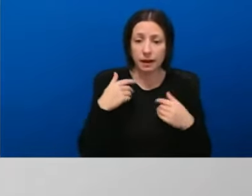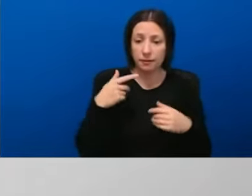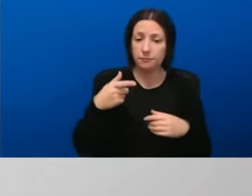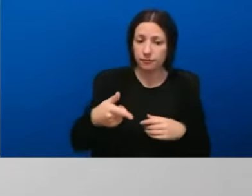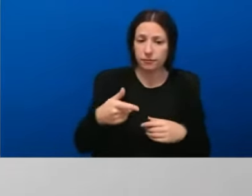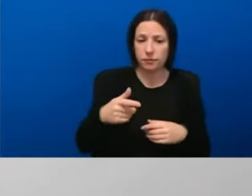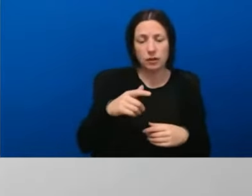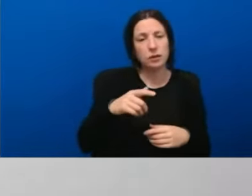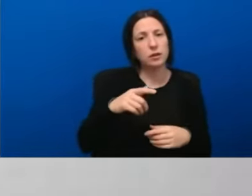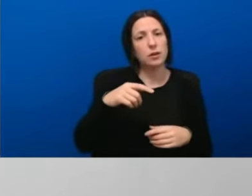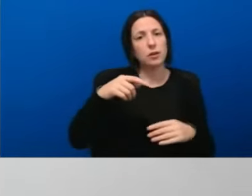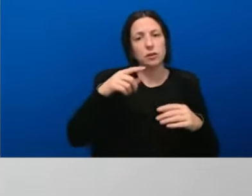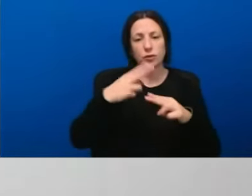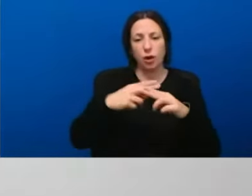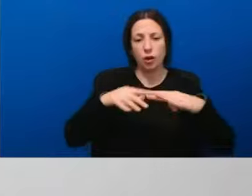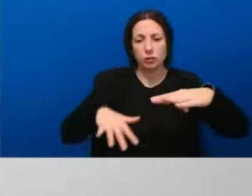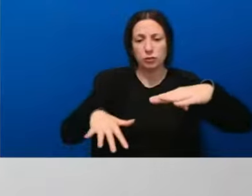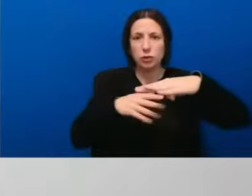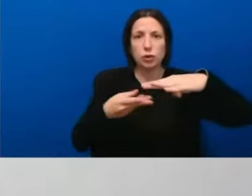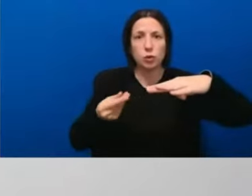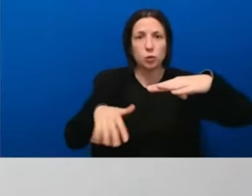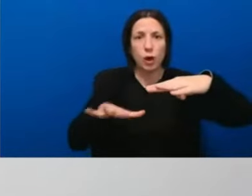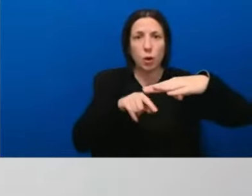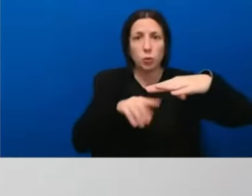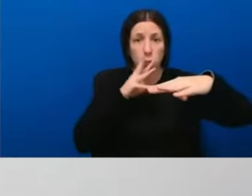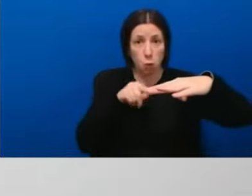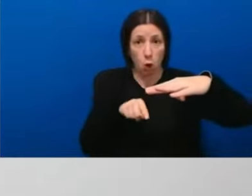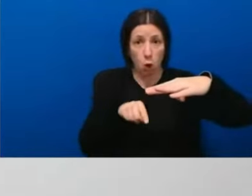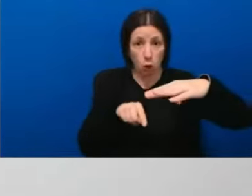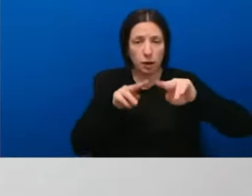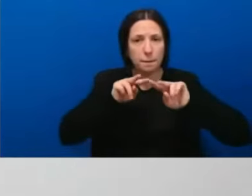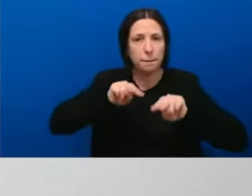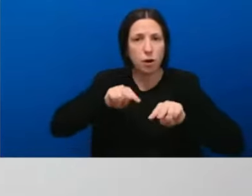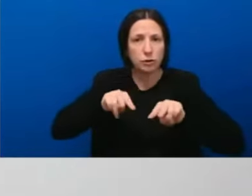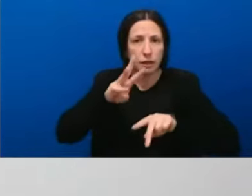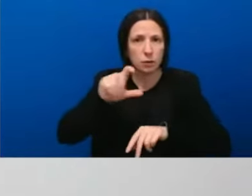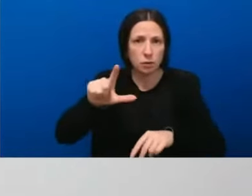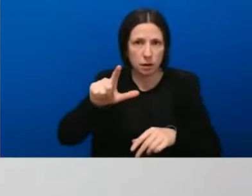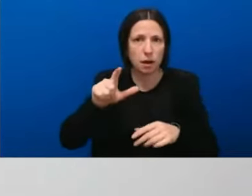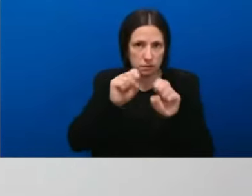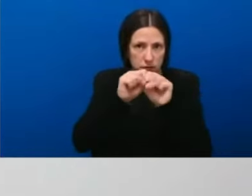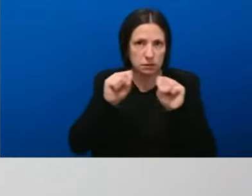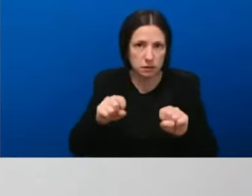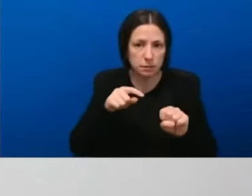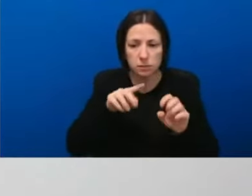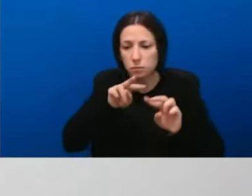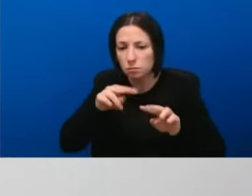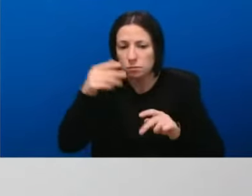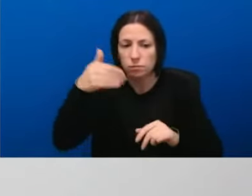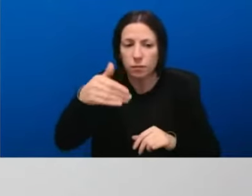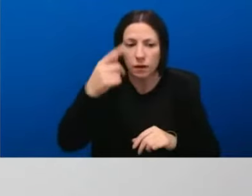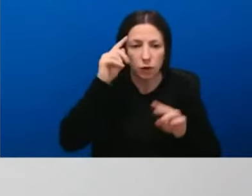the groundwater monitoring well system in which the aquifers are monitored on a regular basis to look for